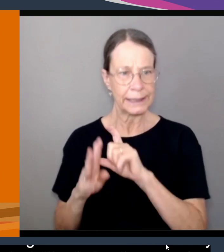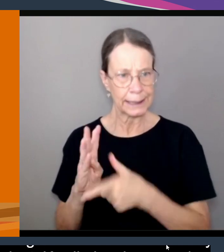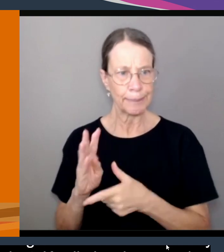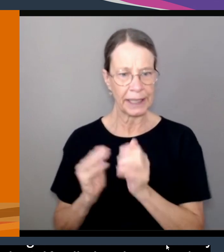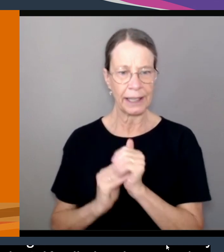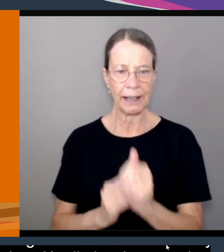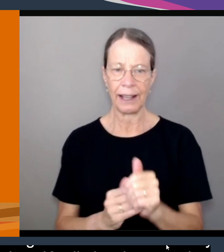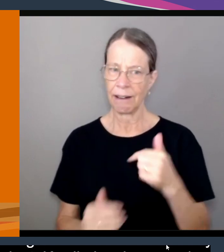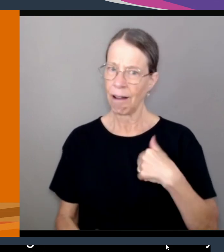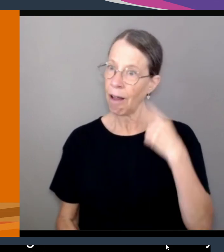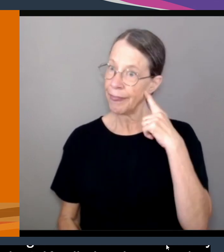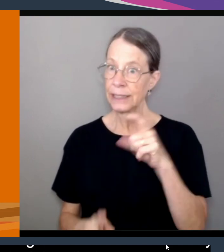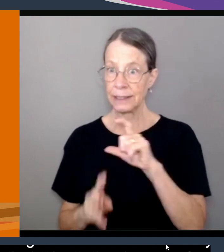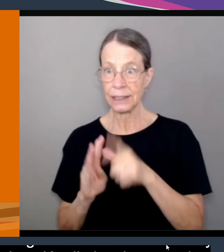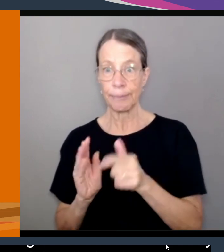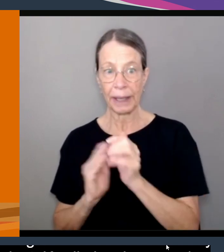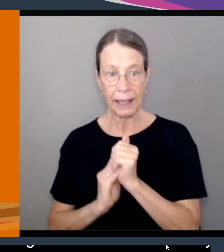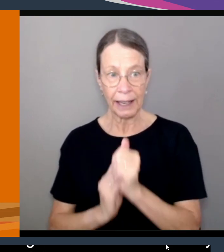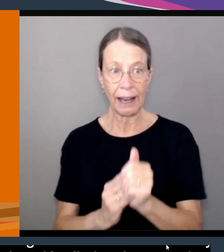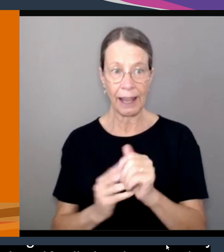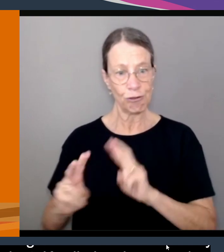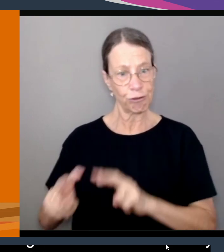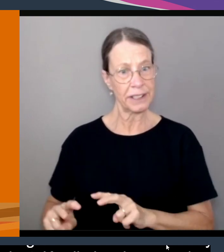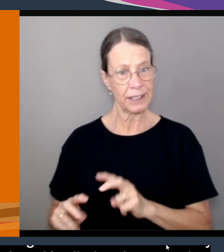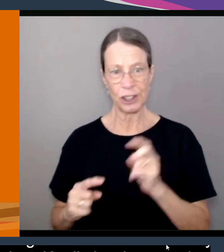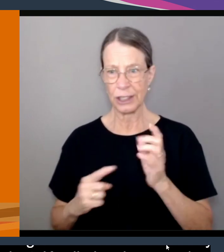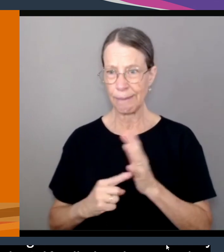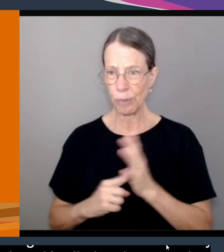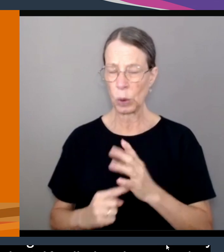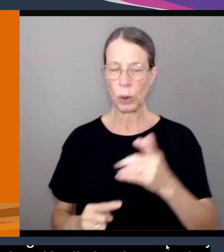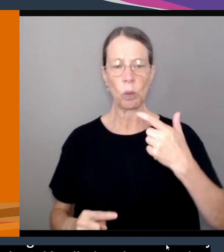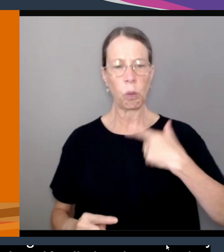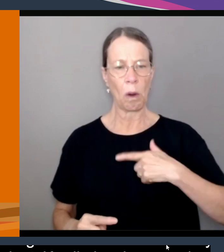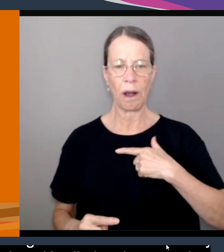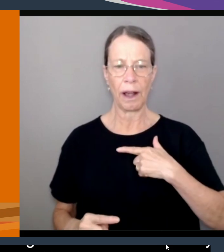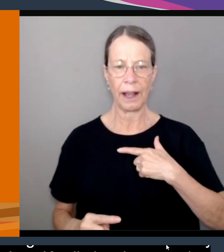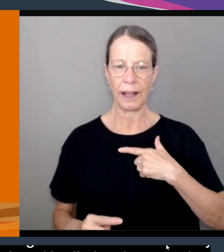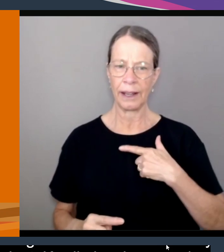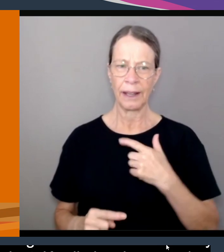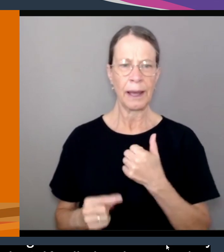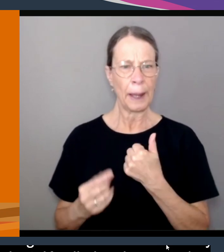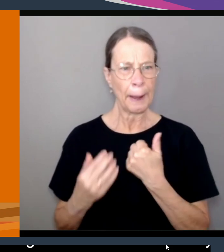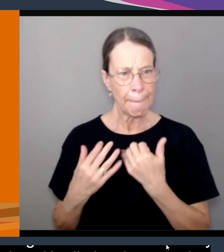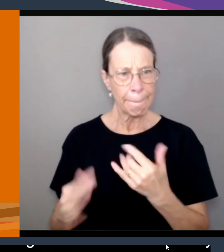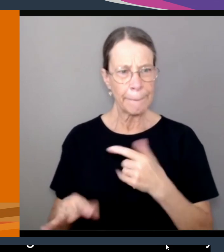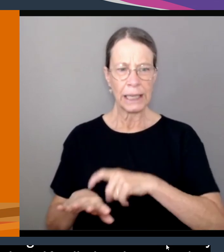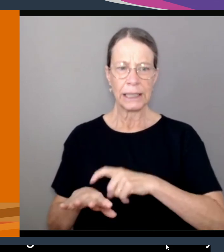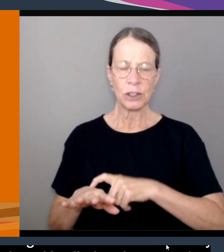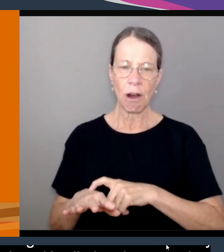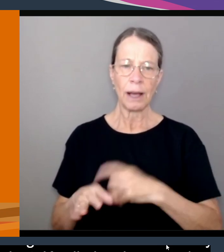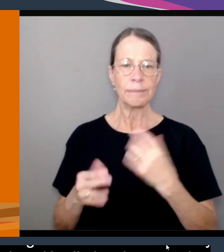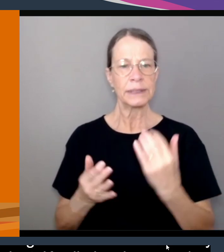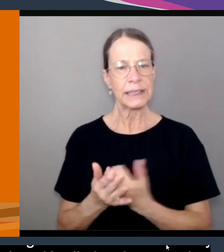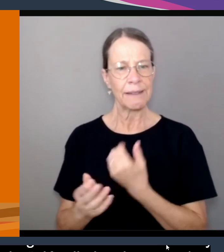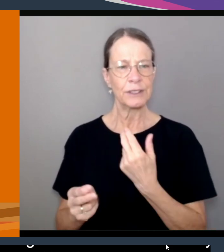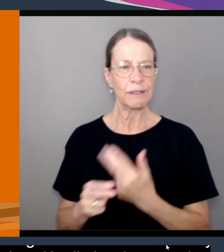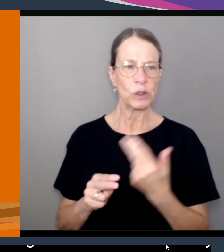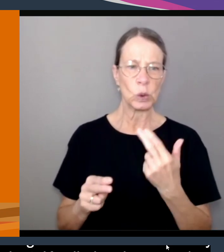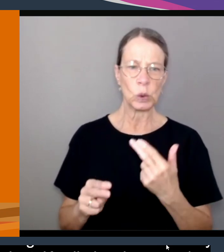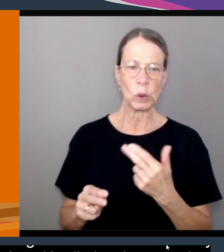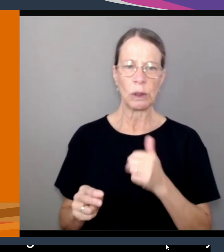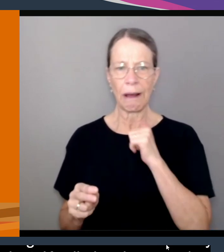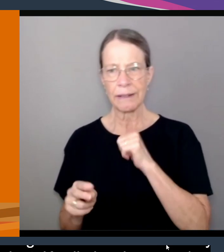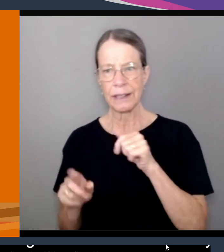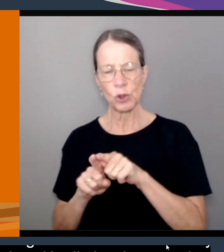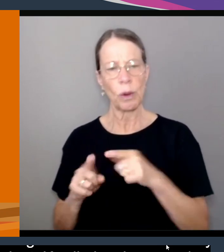research is really important, particularly in this space, is because often safety in terms of sexual and reproductive health gets framed in terms of risk.